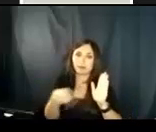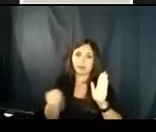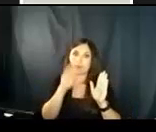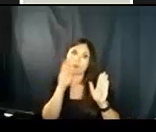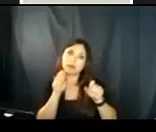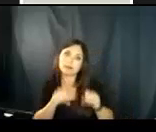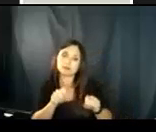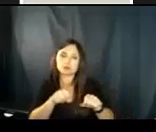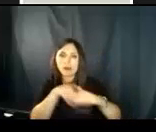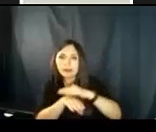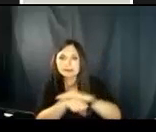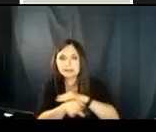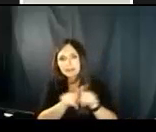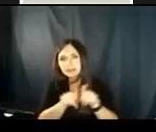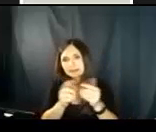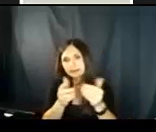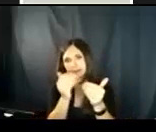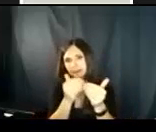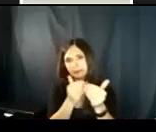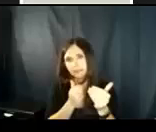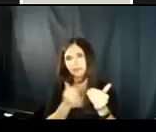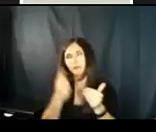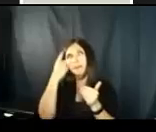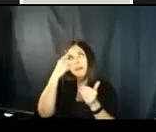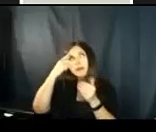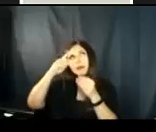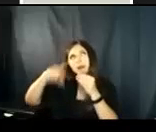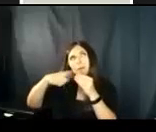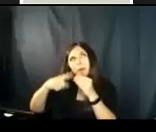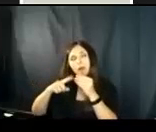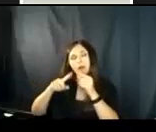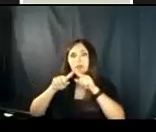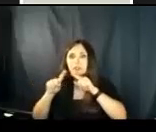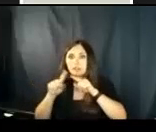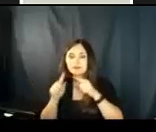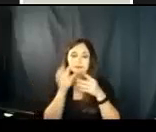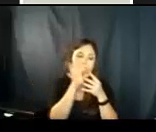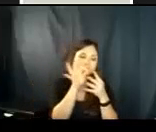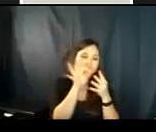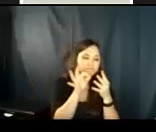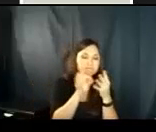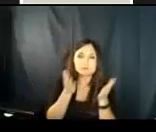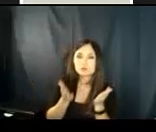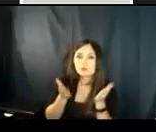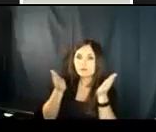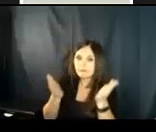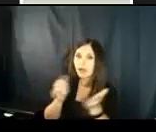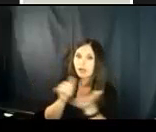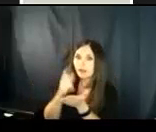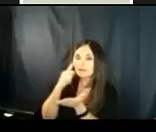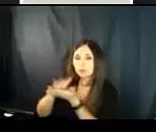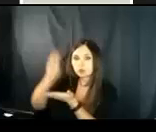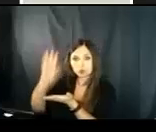to access easily? So think about those ways to provide options for students. For